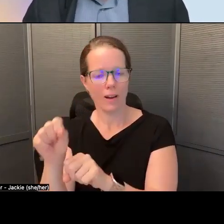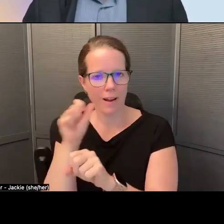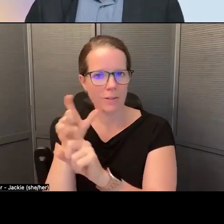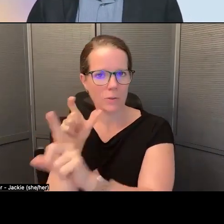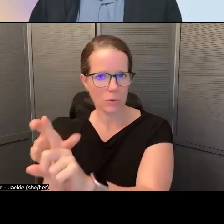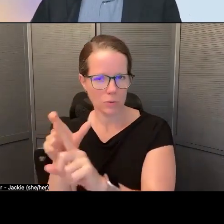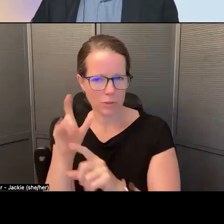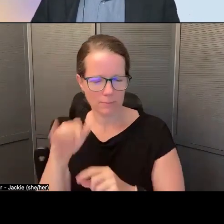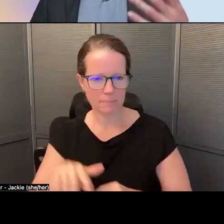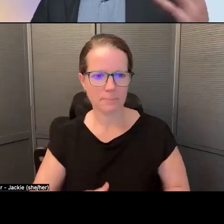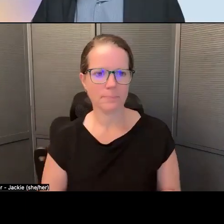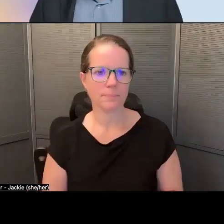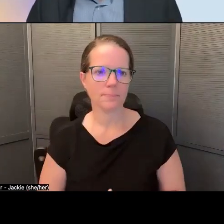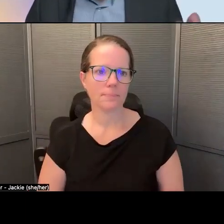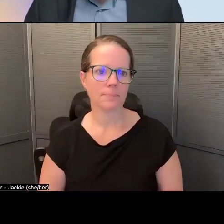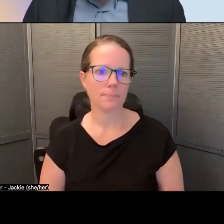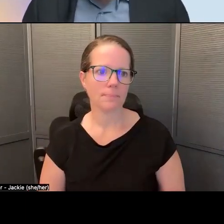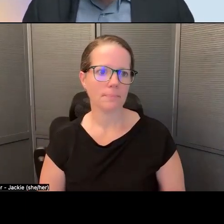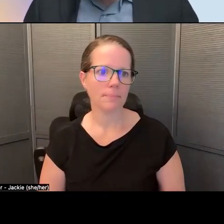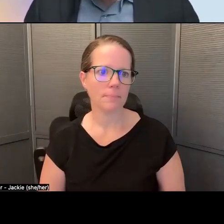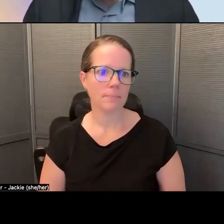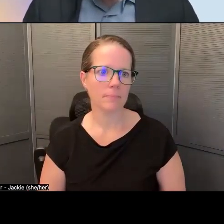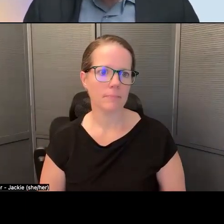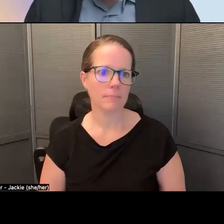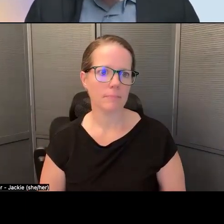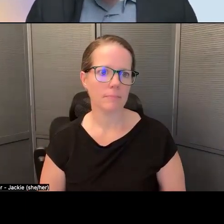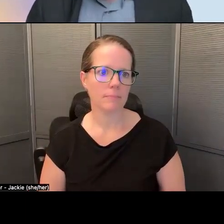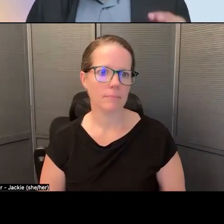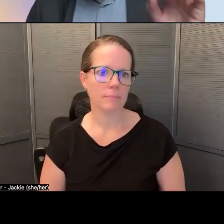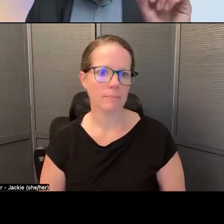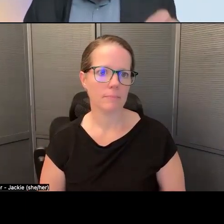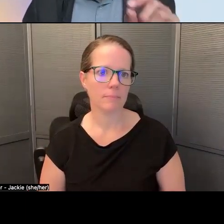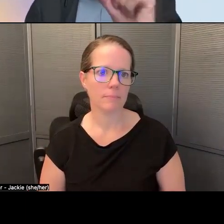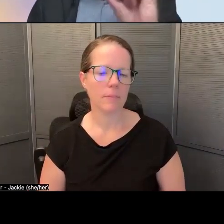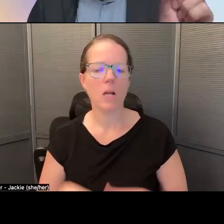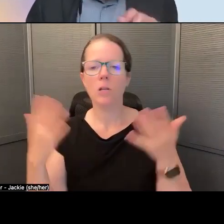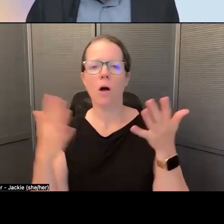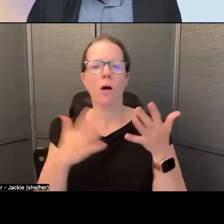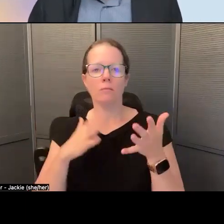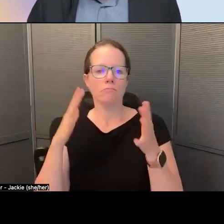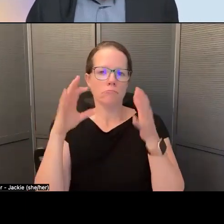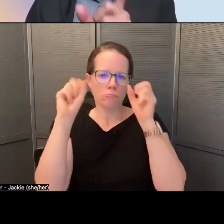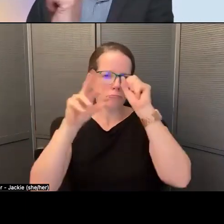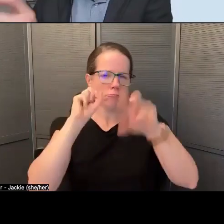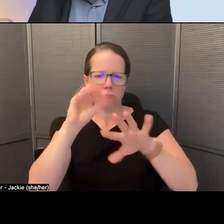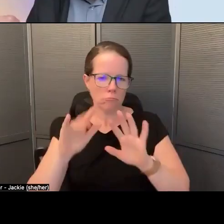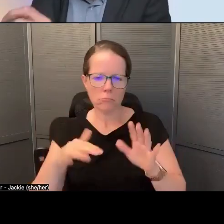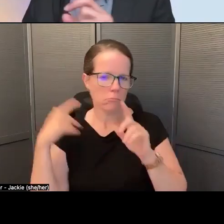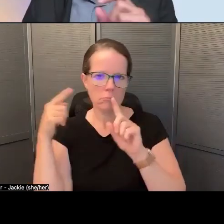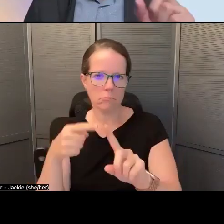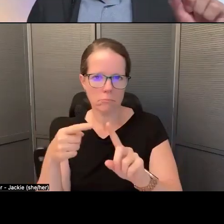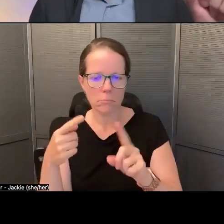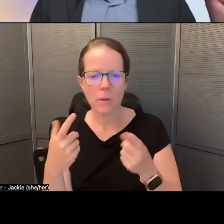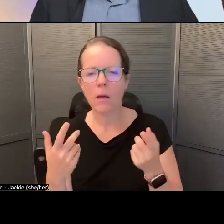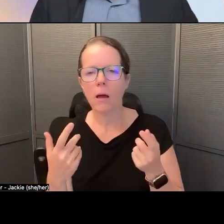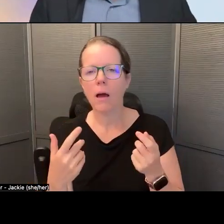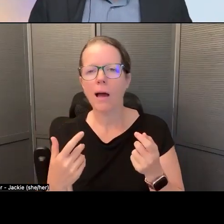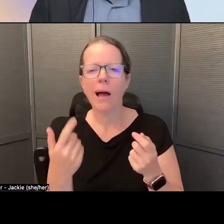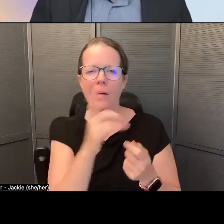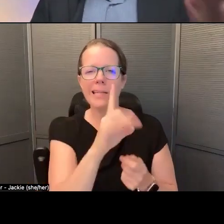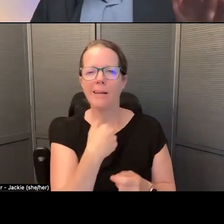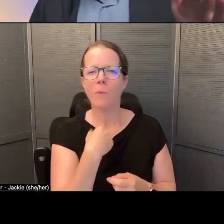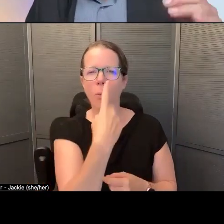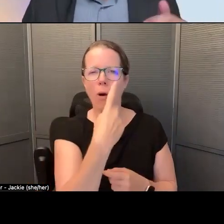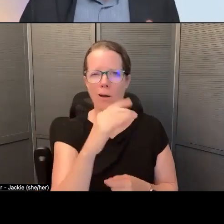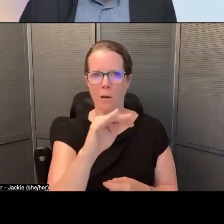period. So what I want to say in summary here is, you could point to specifics on these units, like that outlier month, like